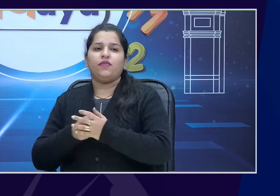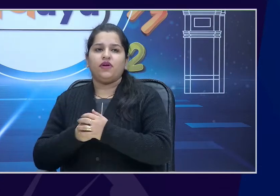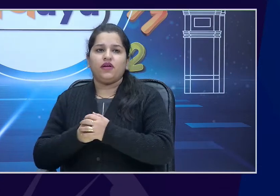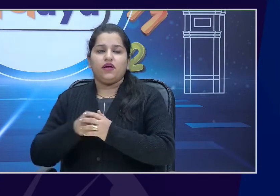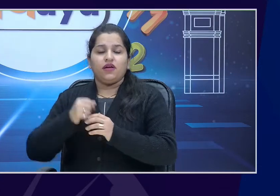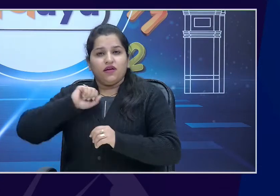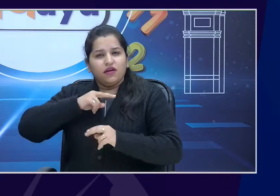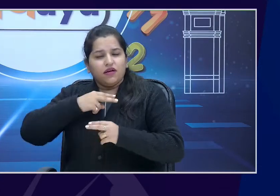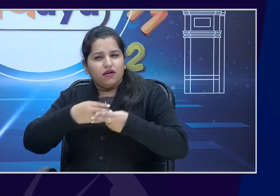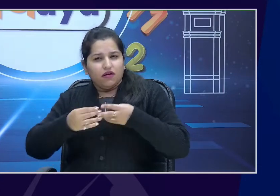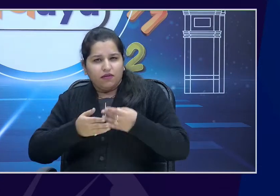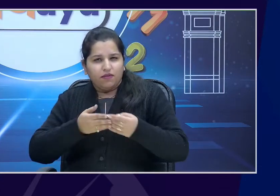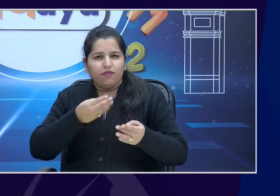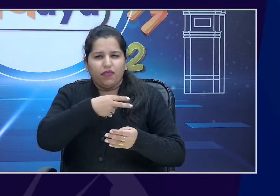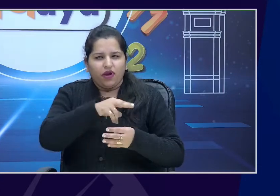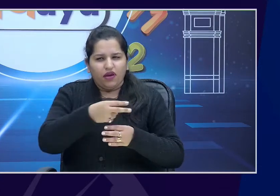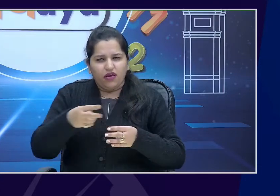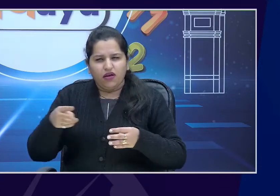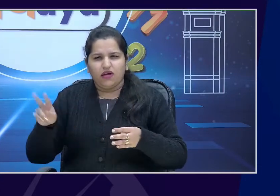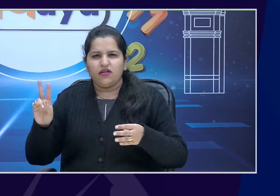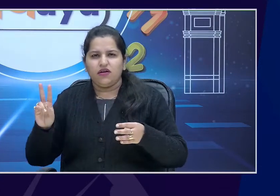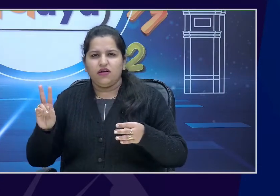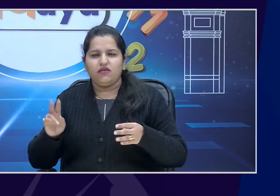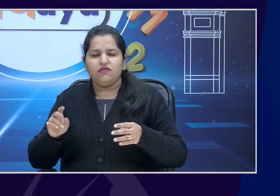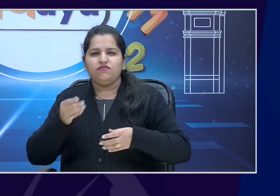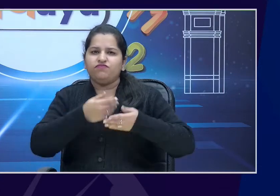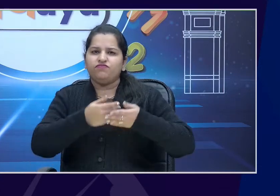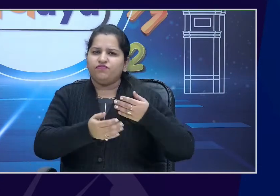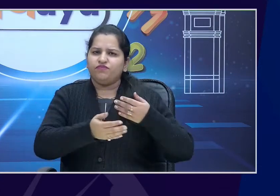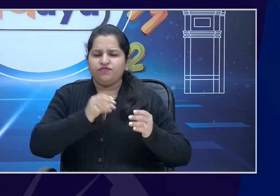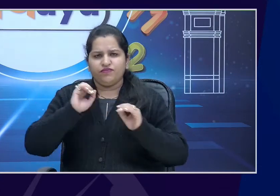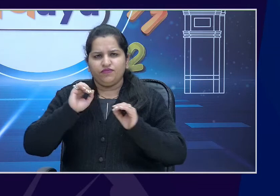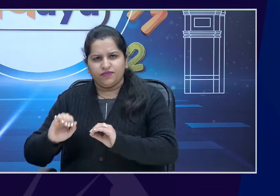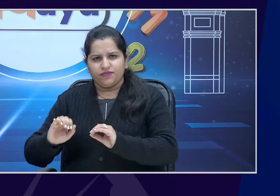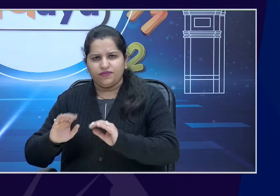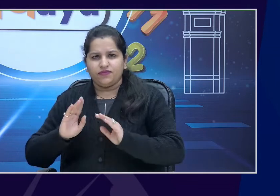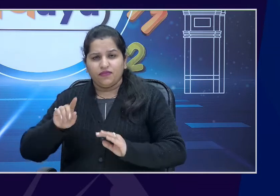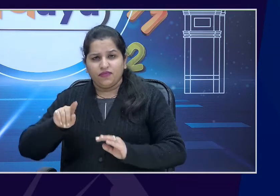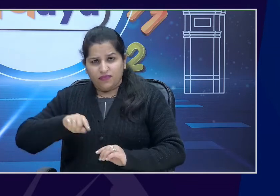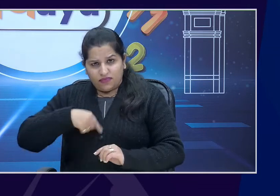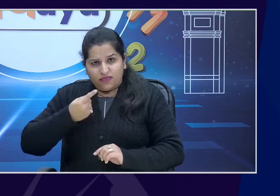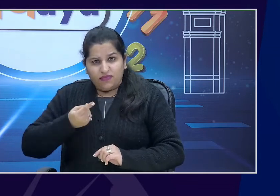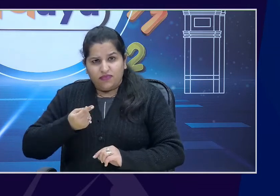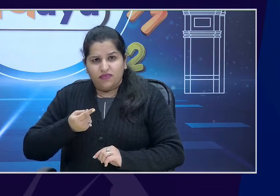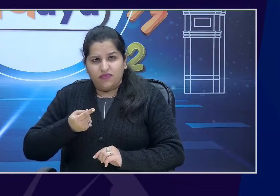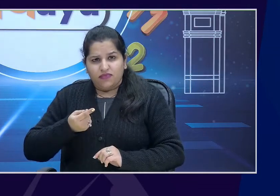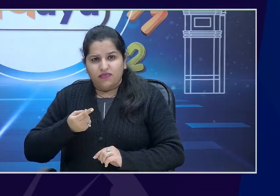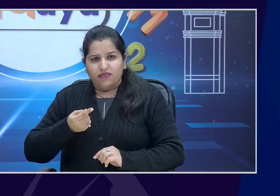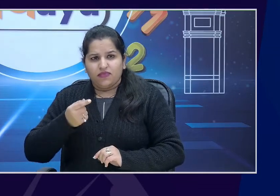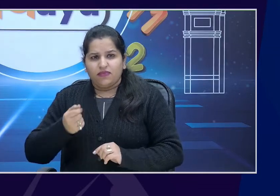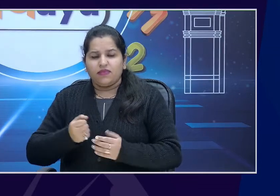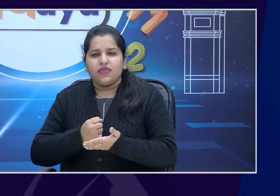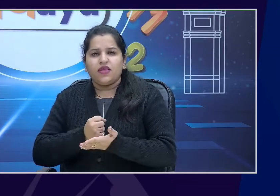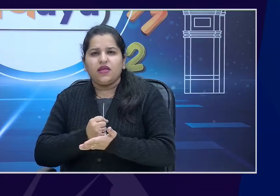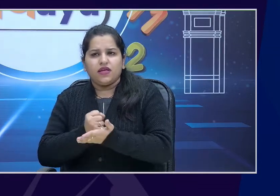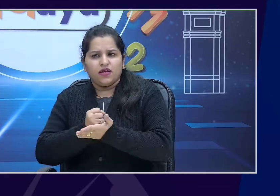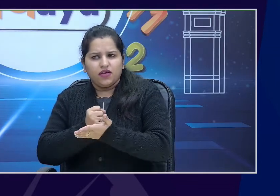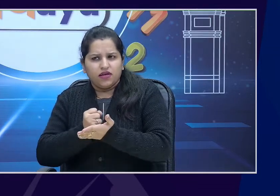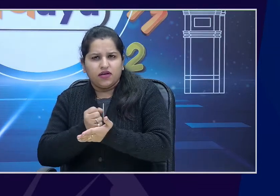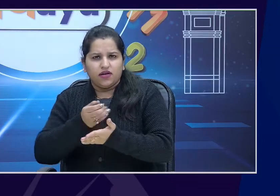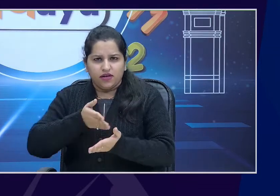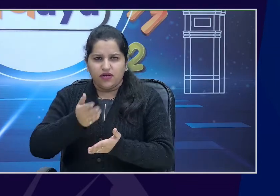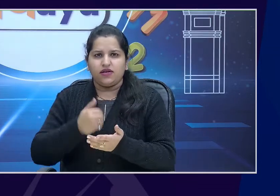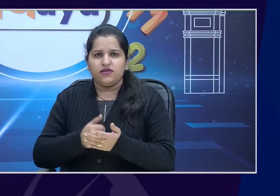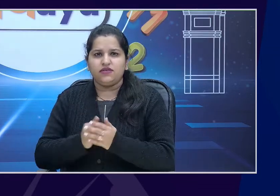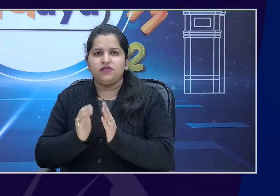many other things. Okay, so I will go through the. Can I go through the go a little bit in the lesson?